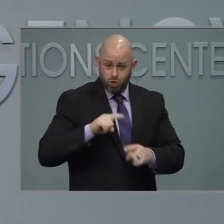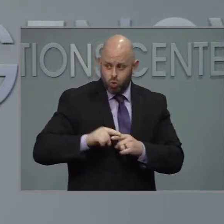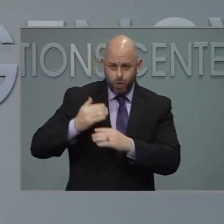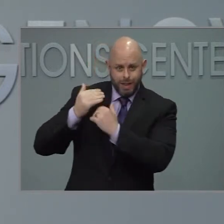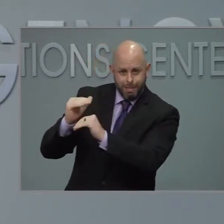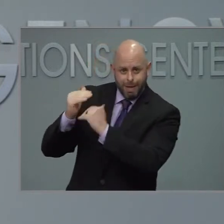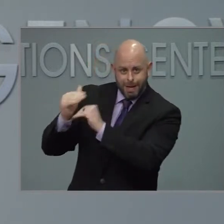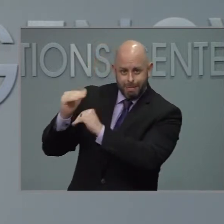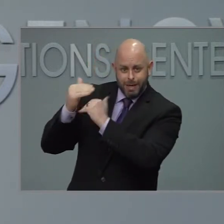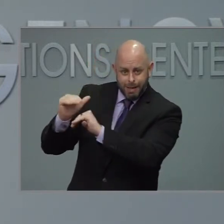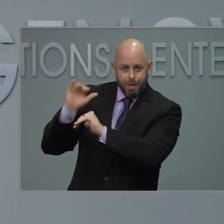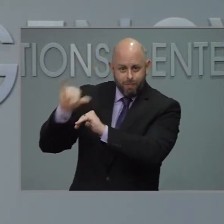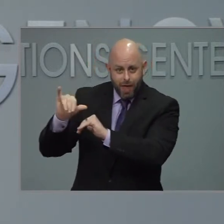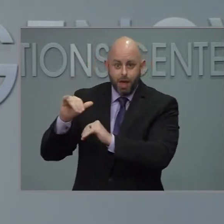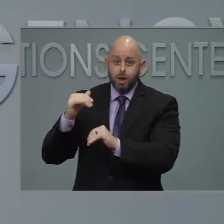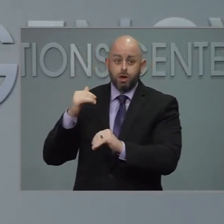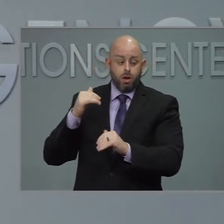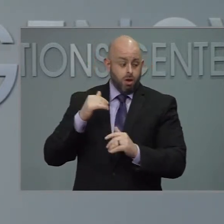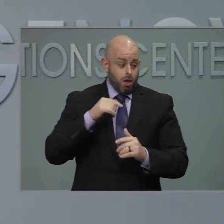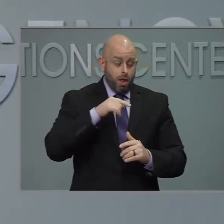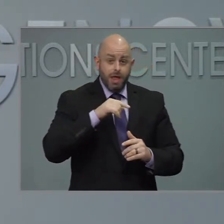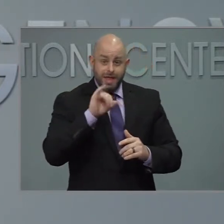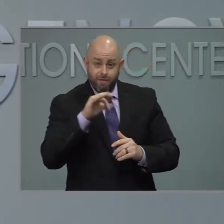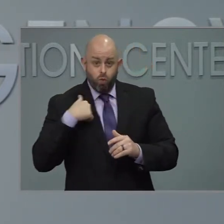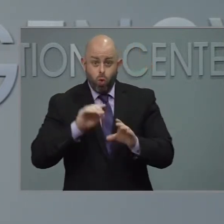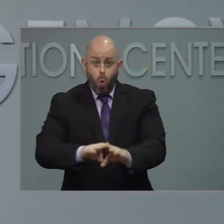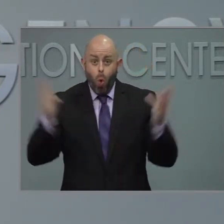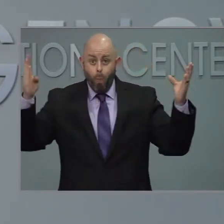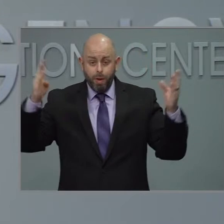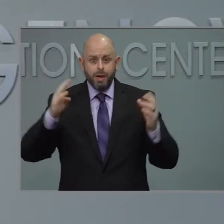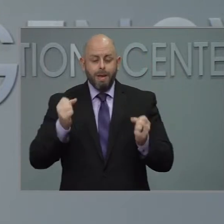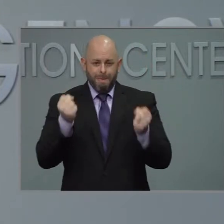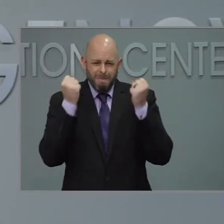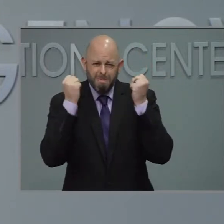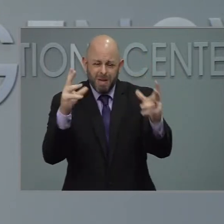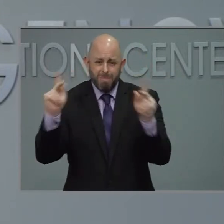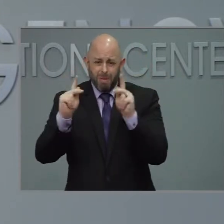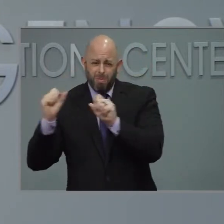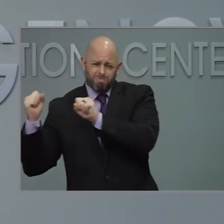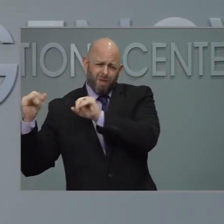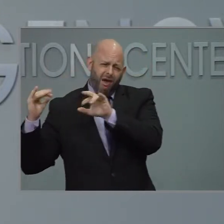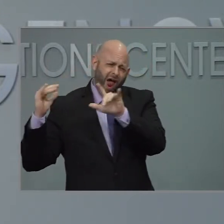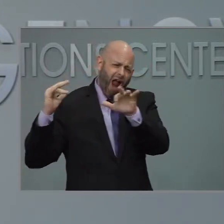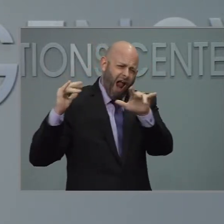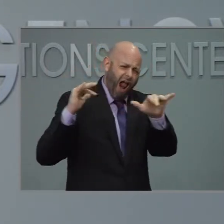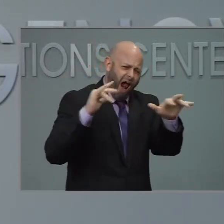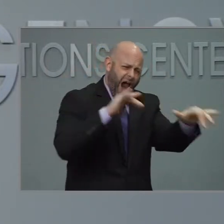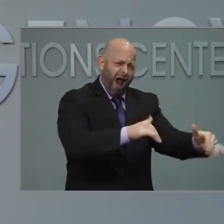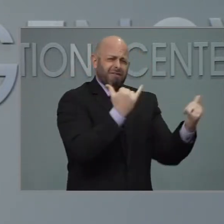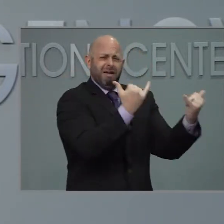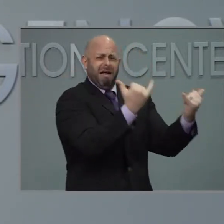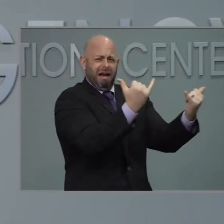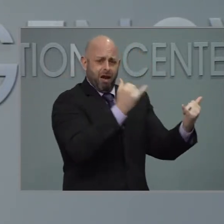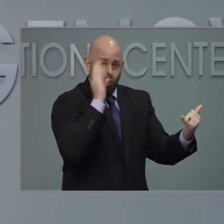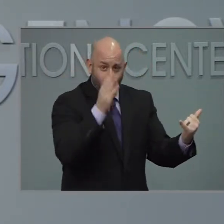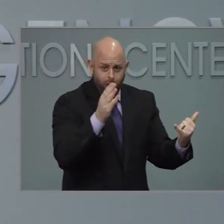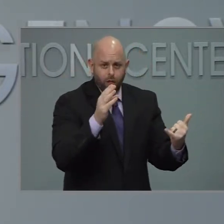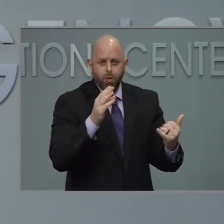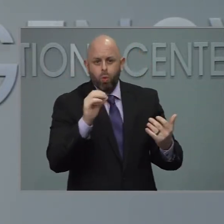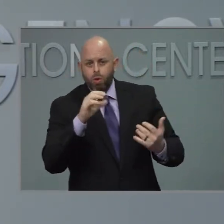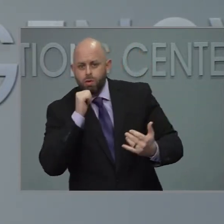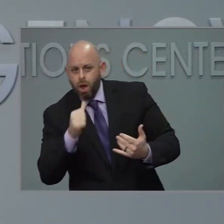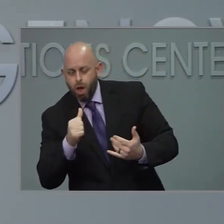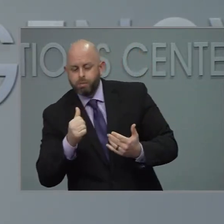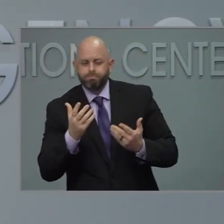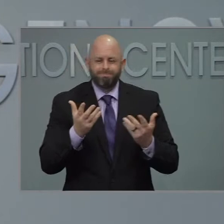do we feel like our vaccine providers will be overwhelmed with demand if we open to all right away? I think that with opening to those with